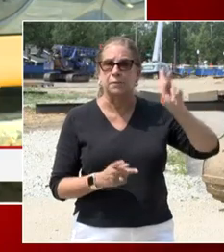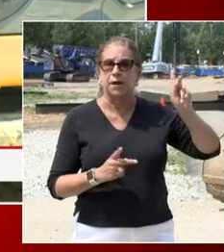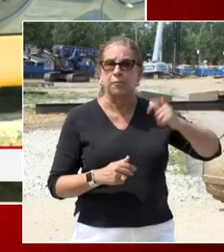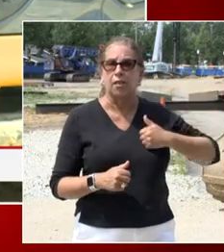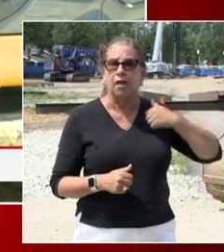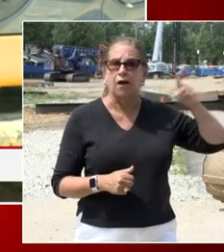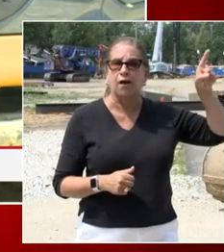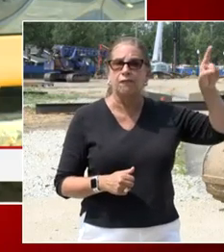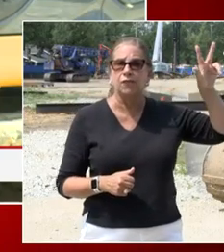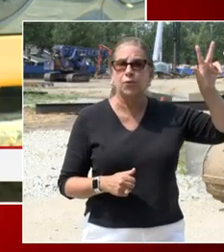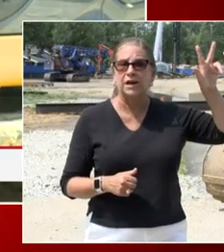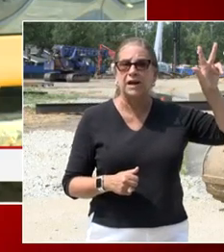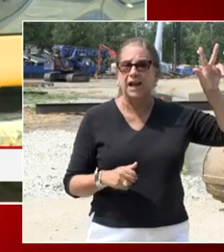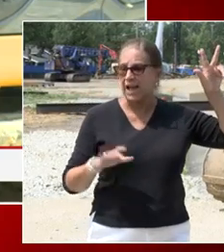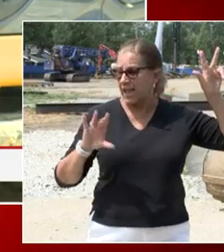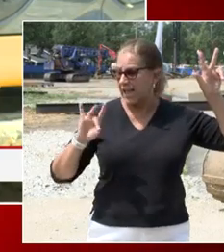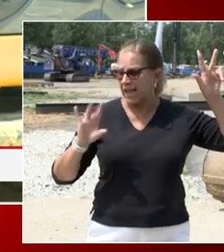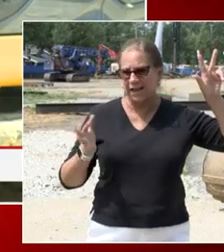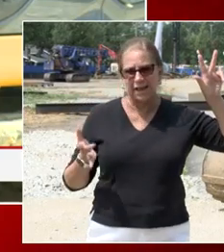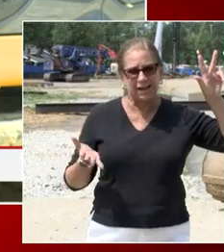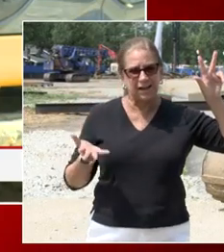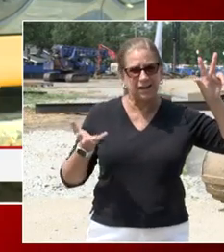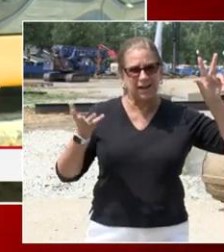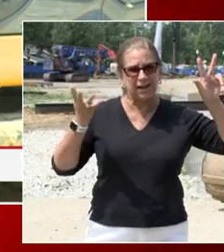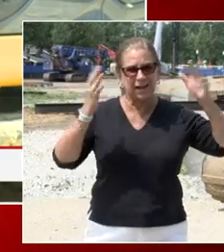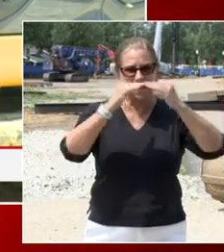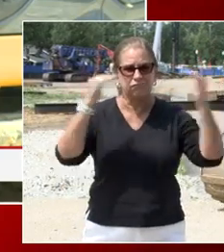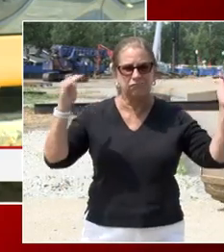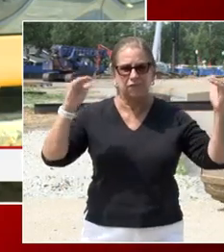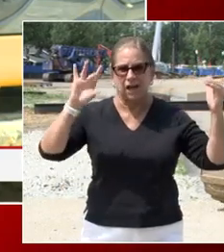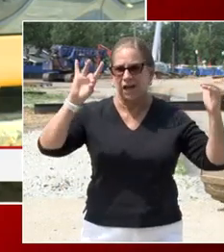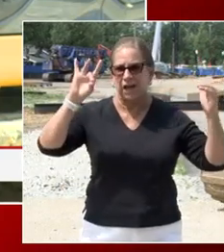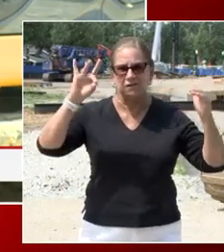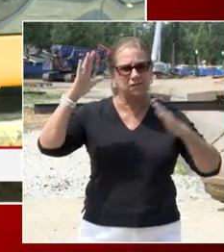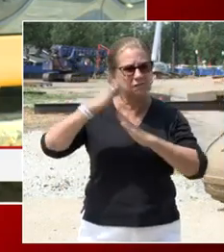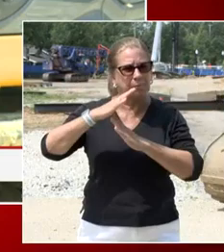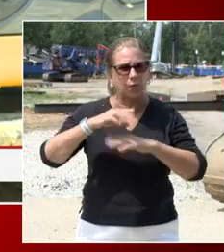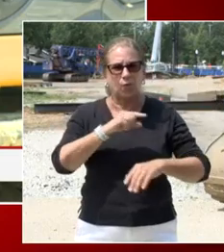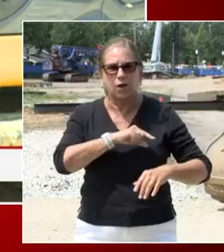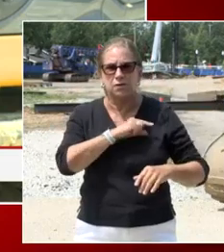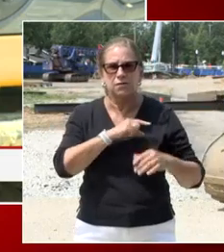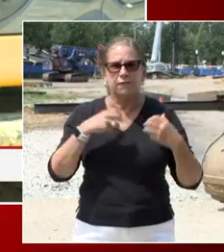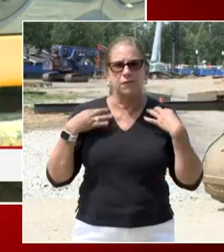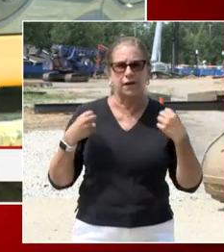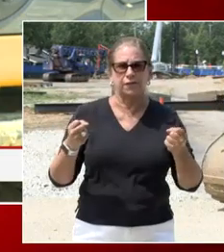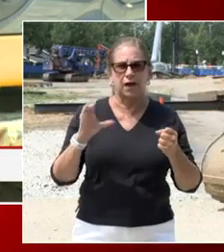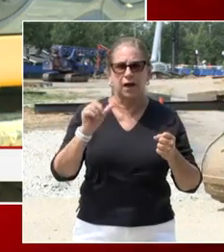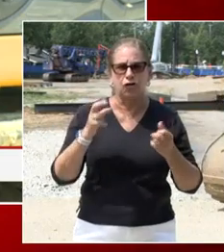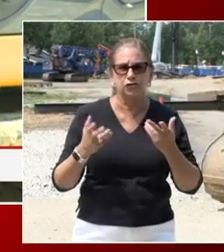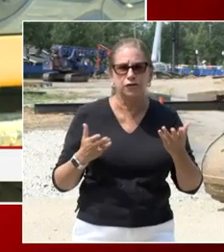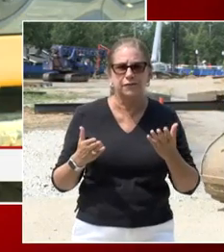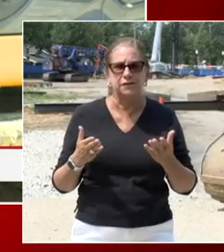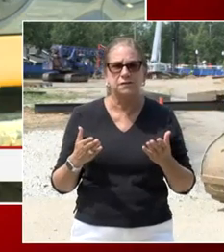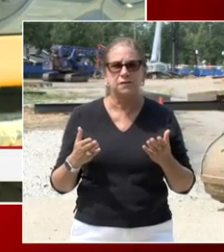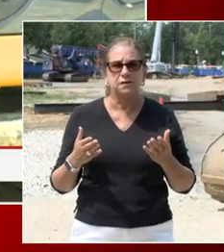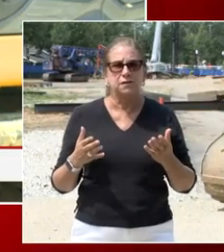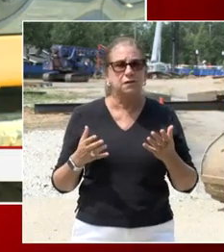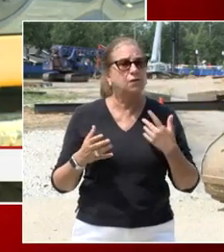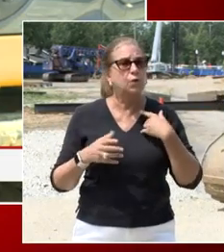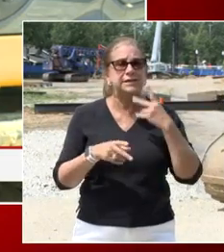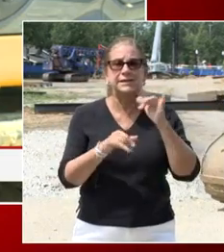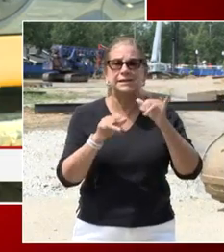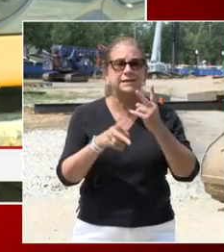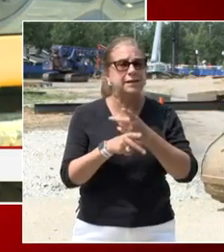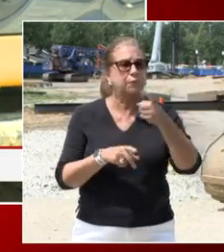great food, specialists, quality health care. We want to keep you out of the hospital, but if you need to go to the